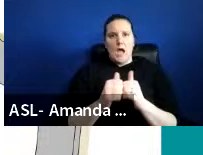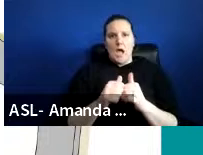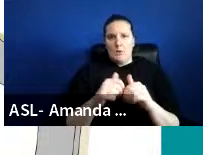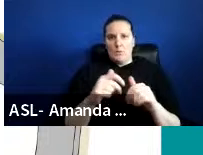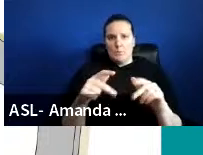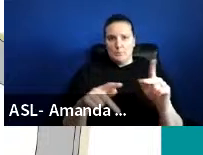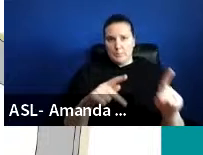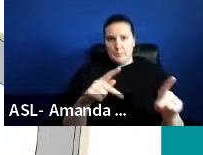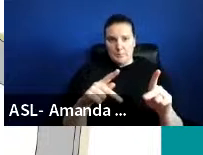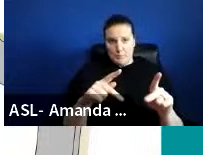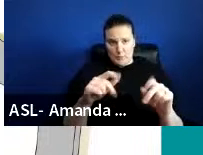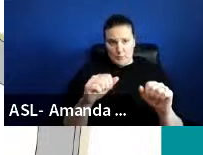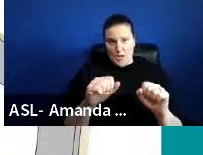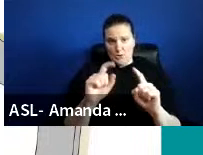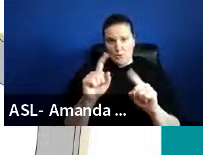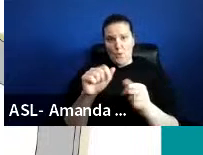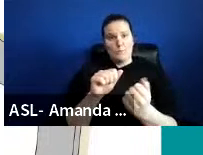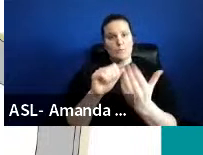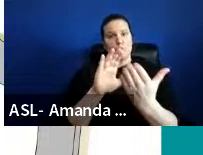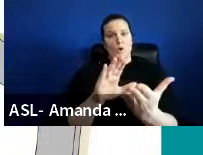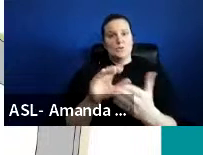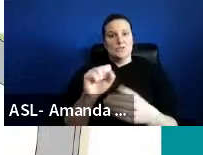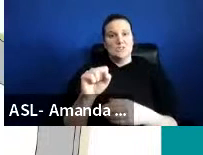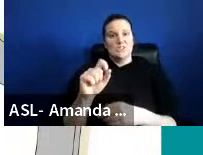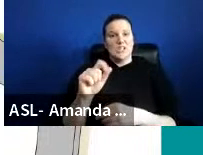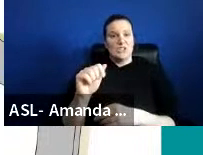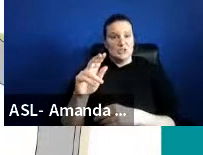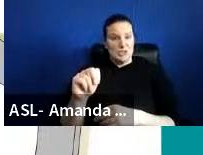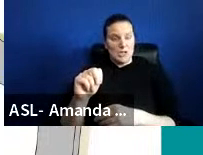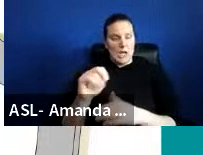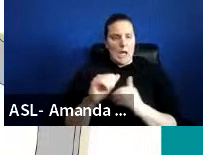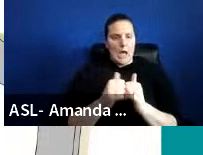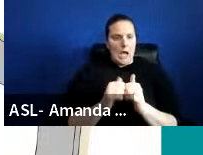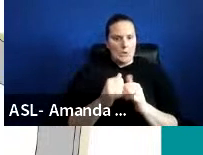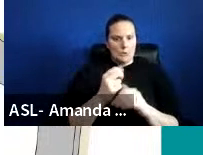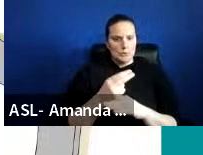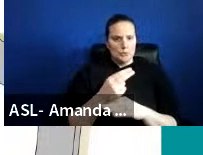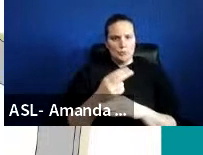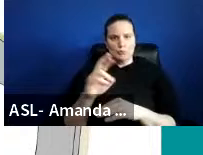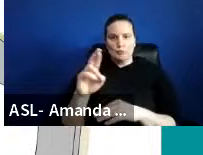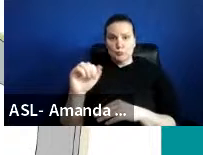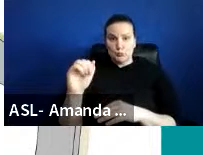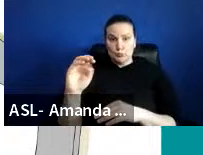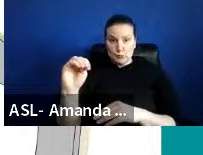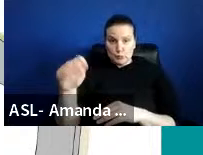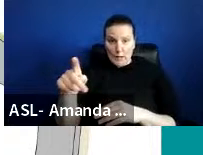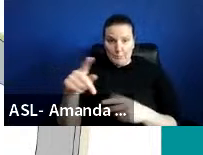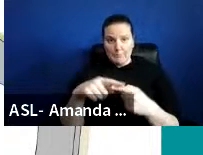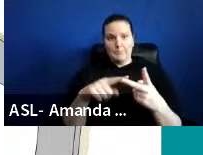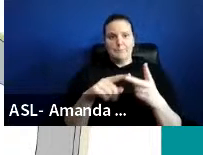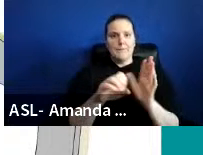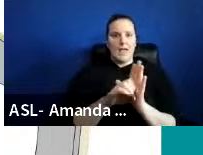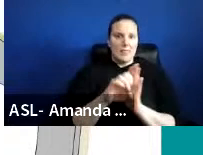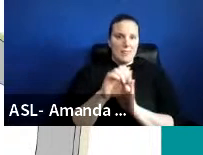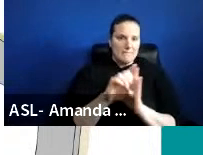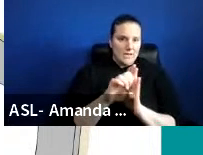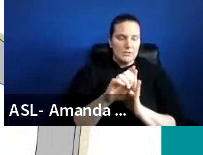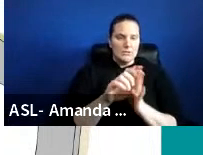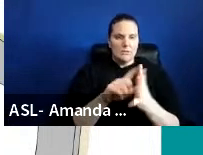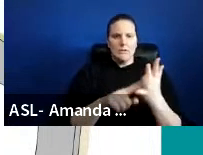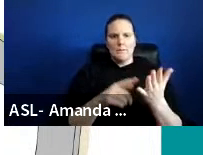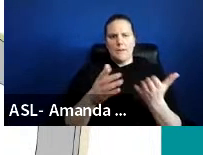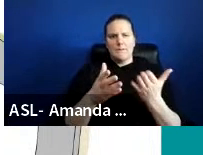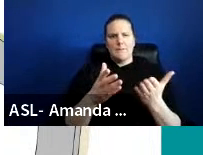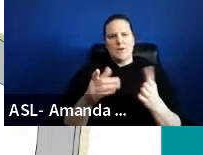people are going to approach the station, how they're going to use a ramp or use elevator, and maybe also tell